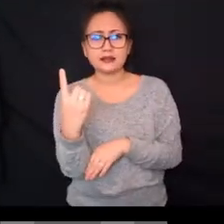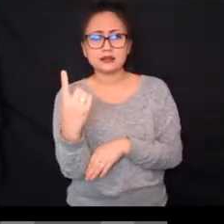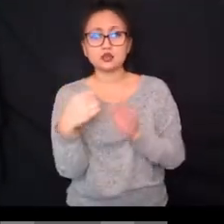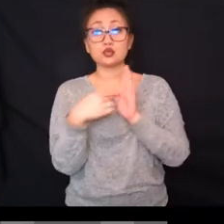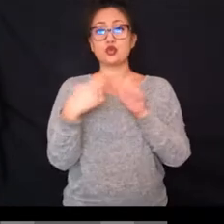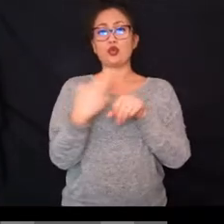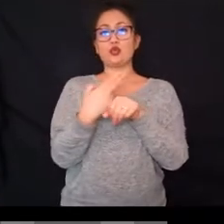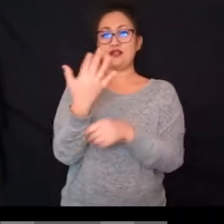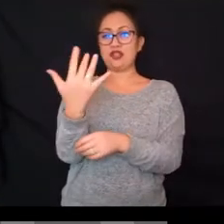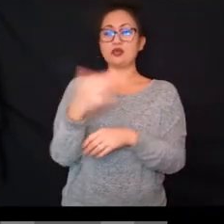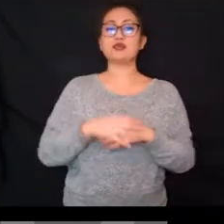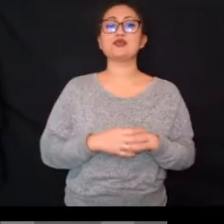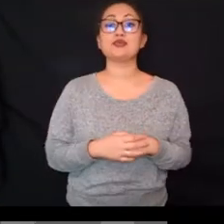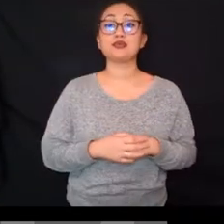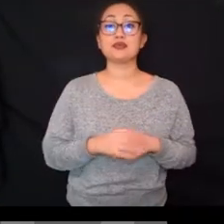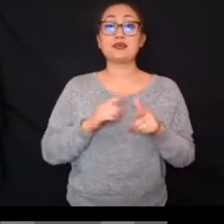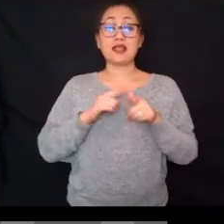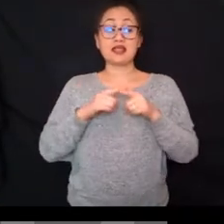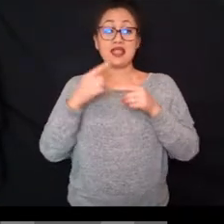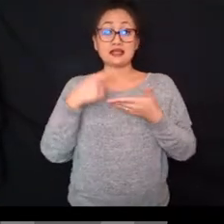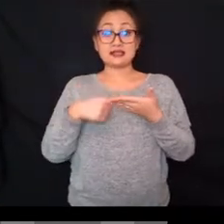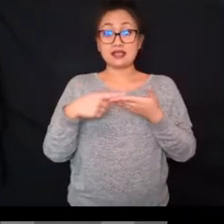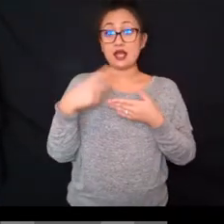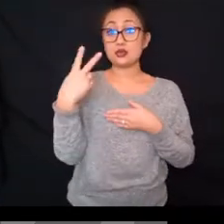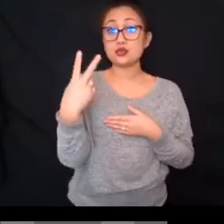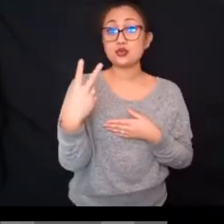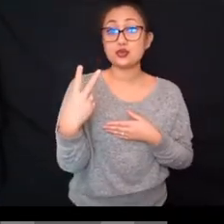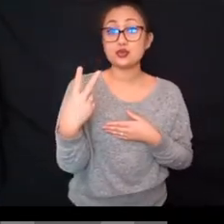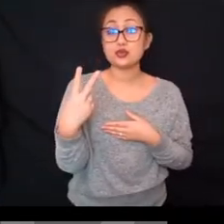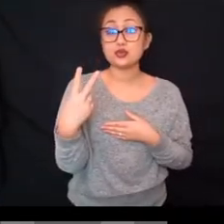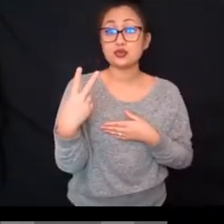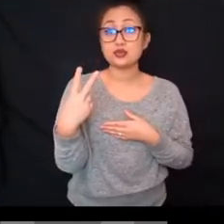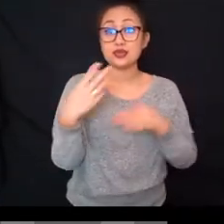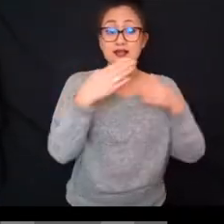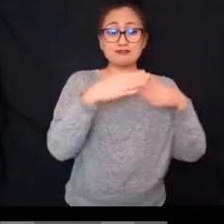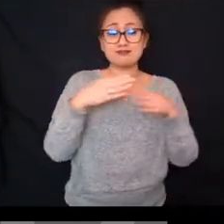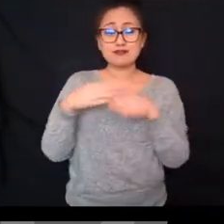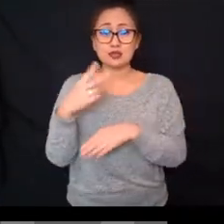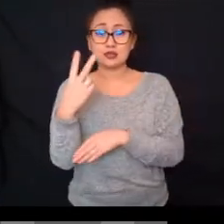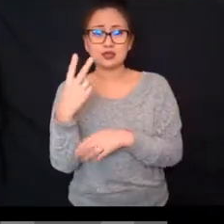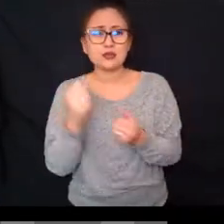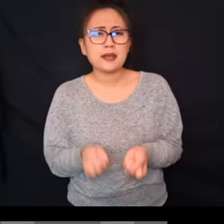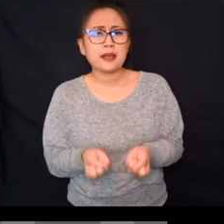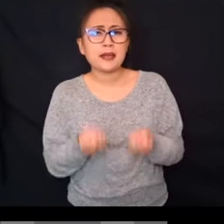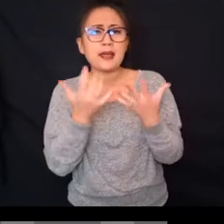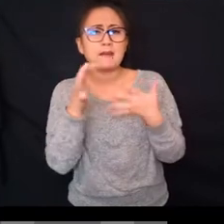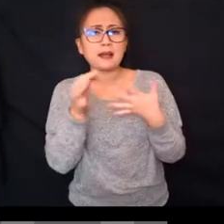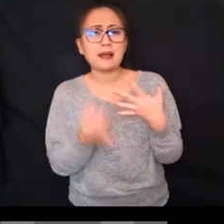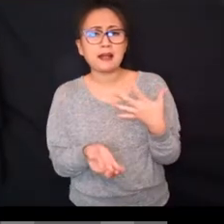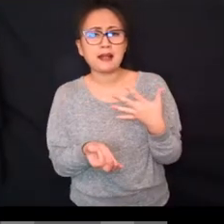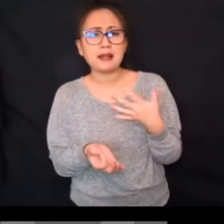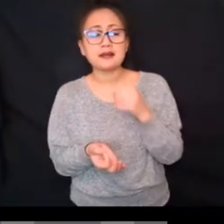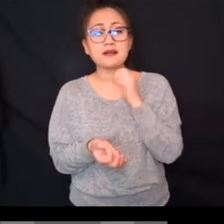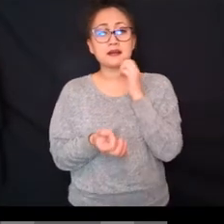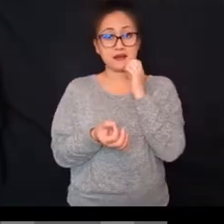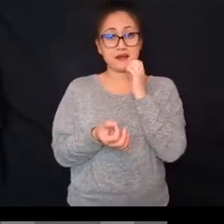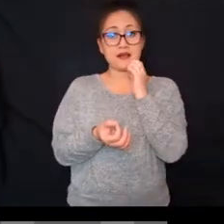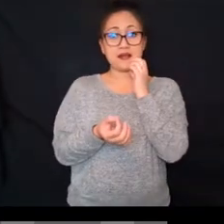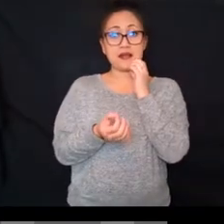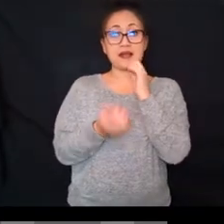And great job. And then when we talked about 2, how many ways could we decompose 2? And when we talked